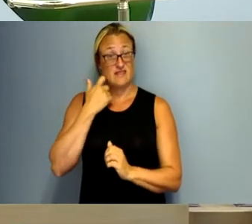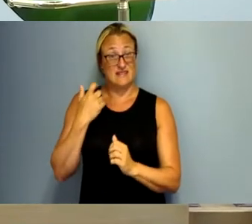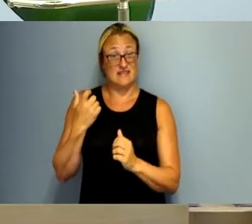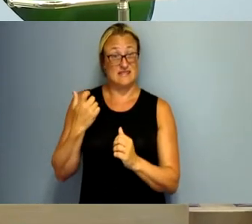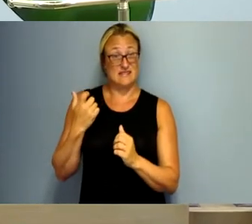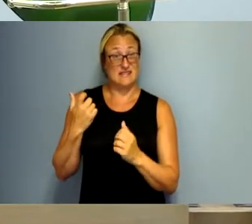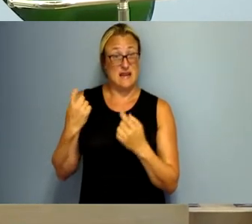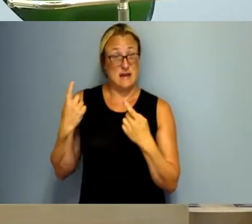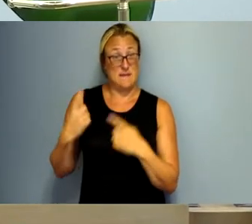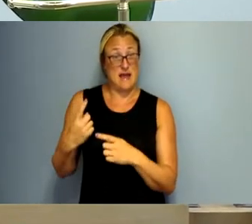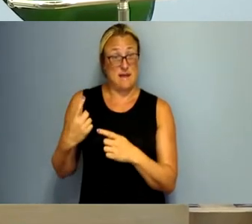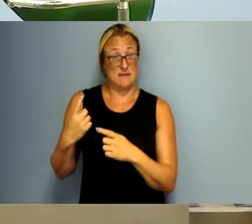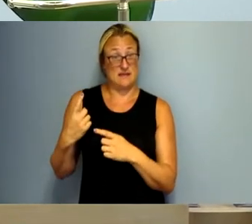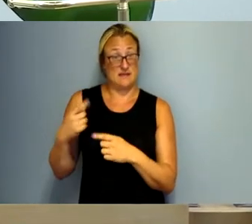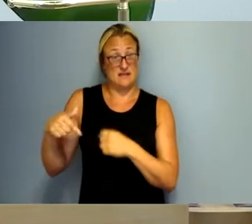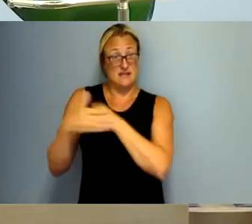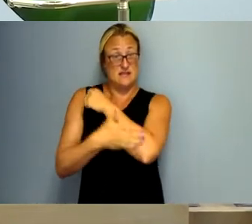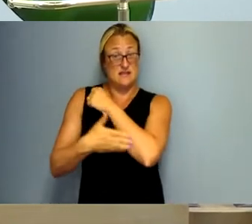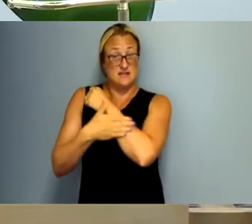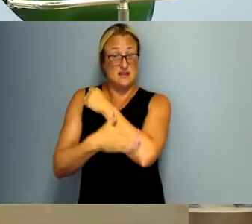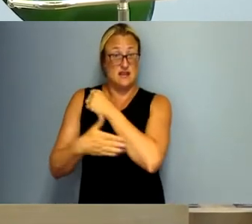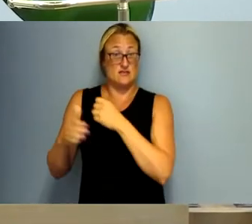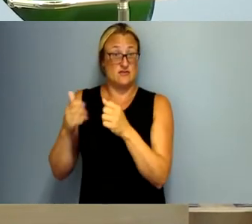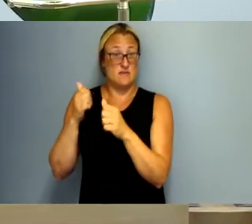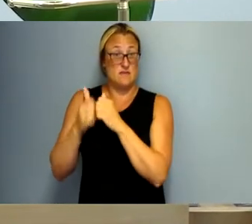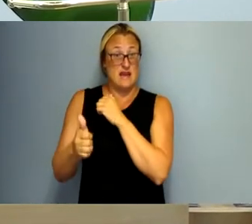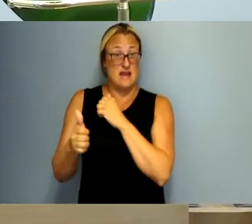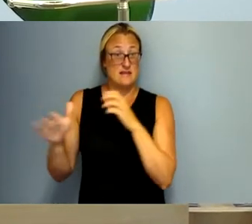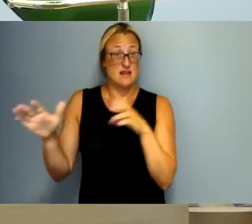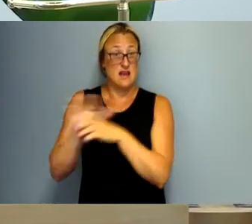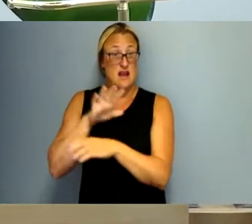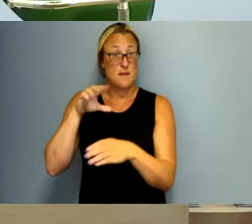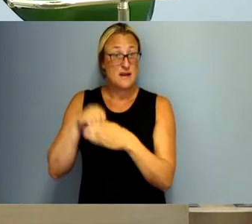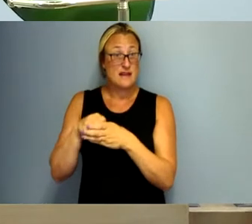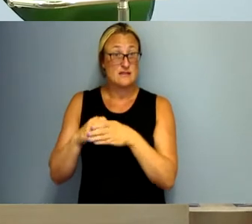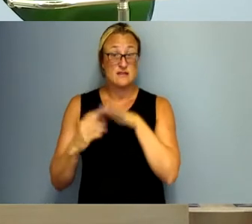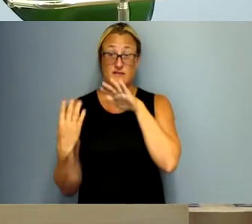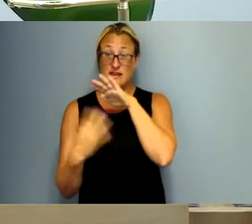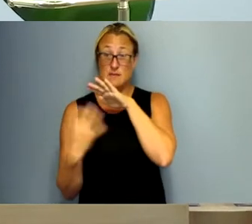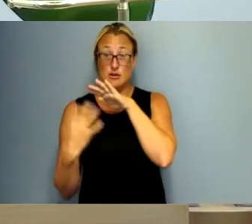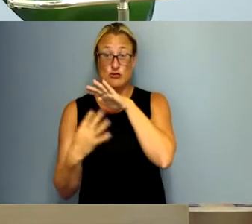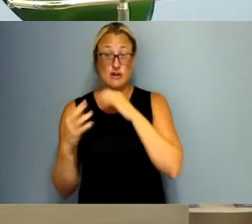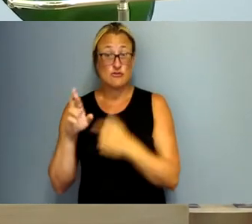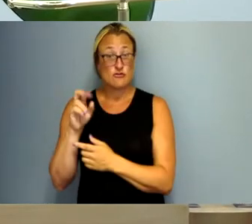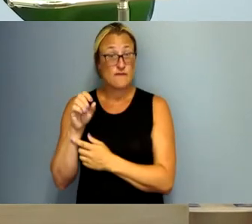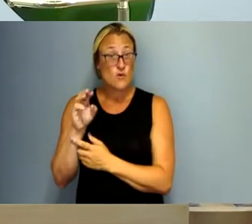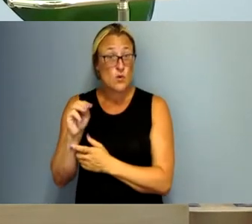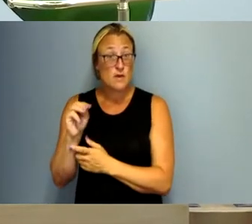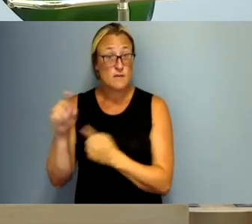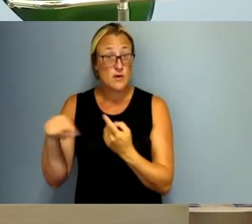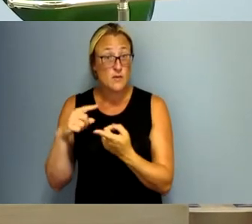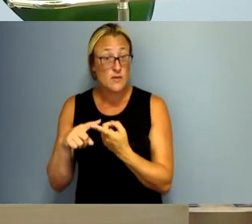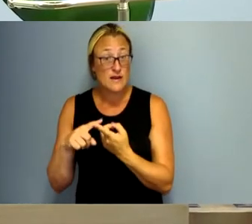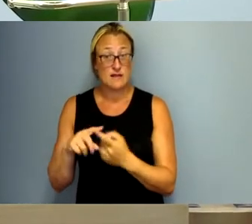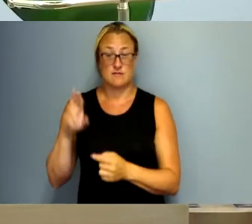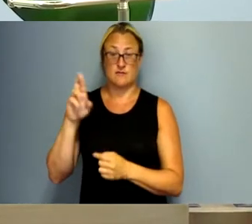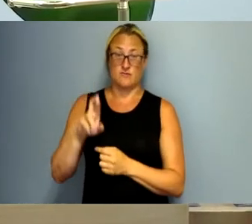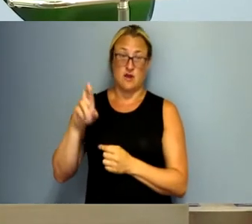has passed comprehensive immigration reform, Ronald Reagan signed a